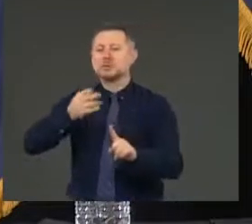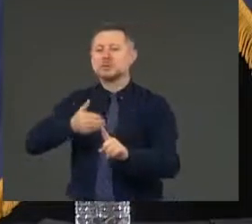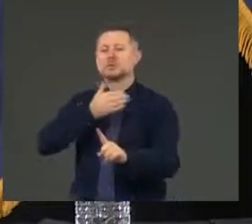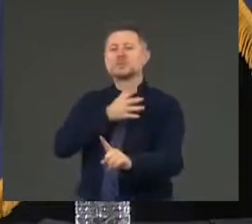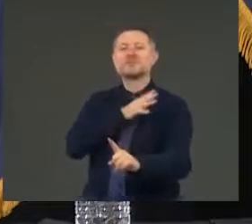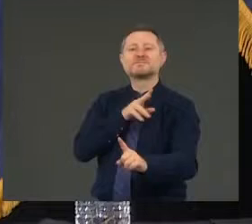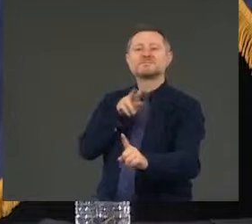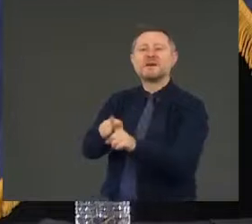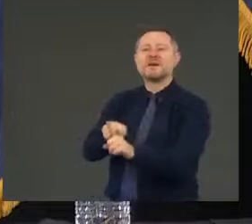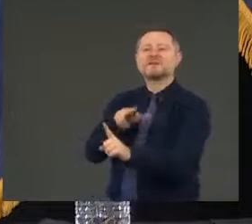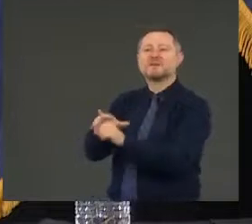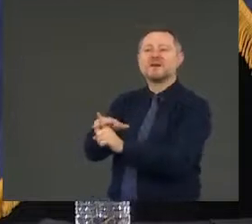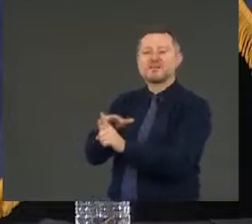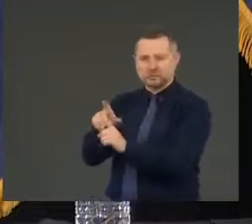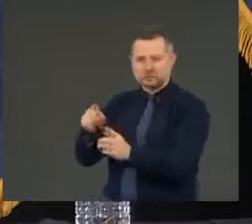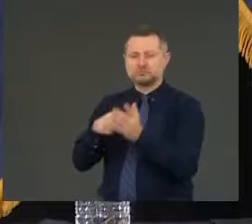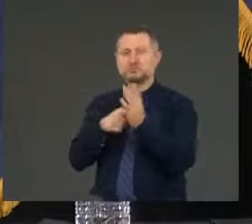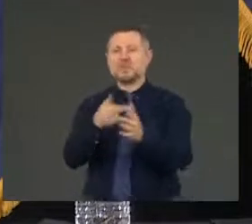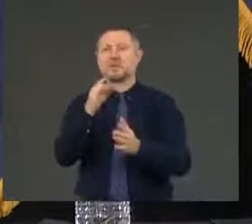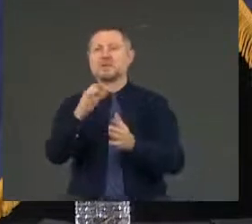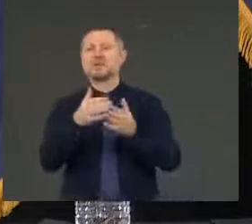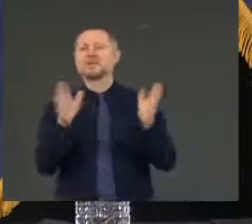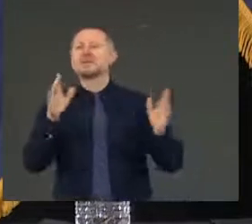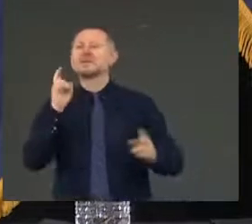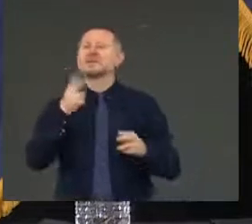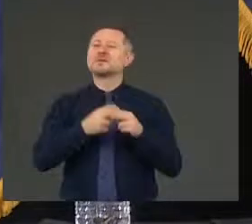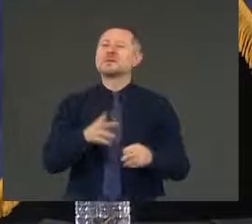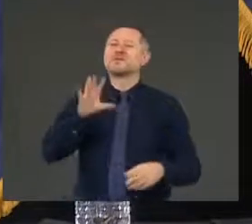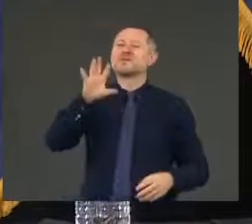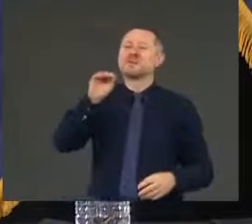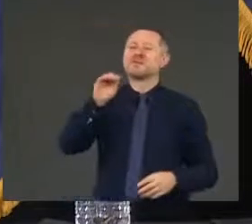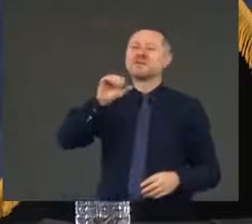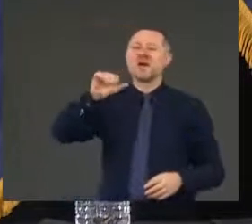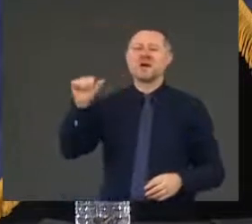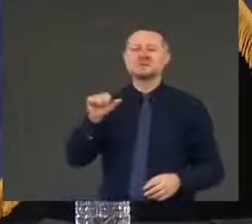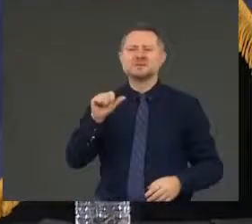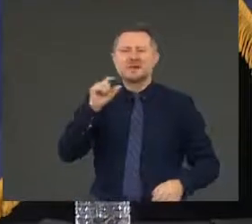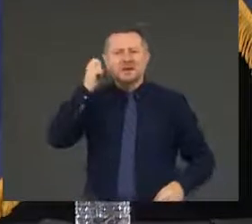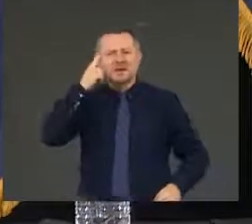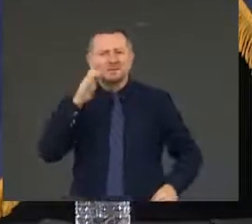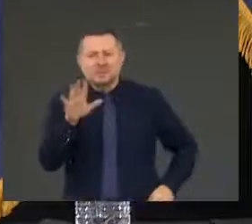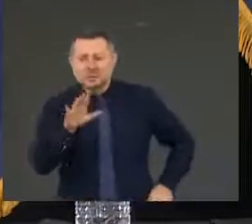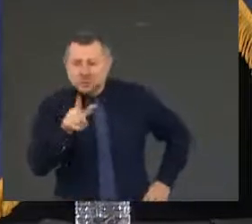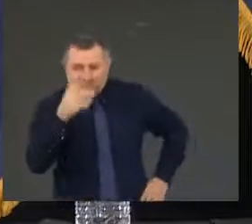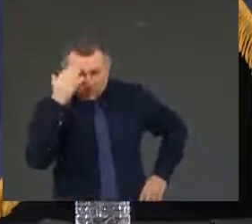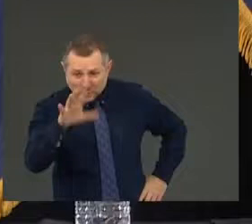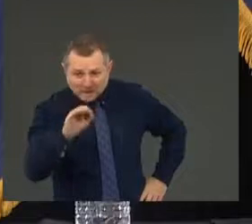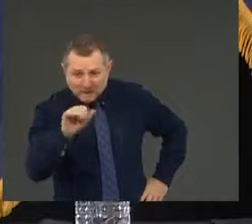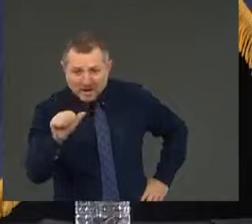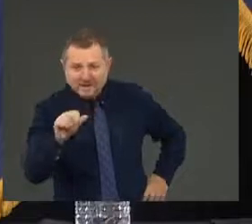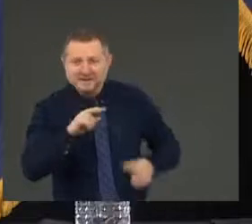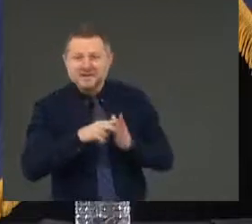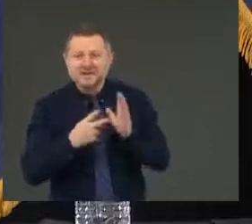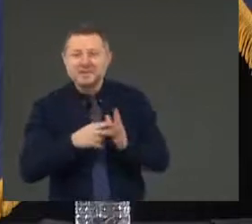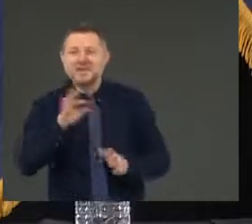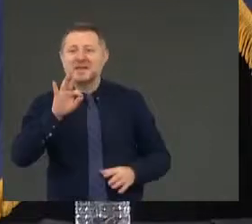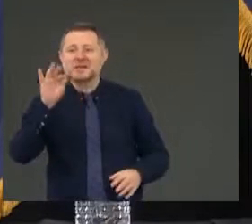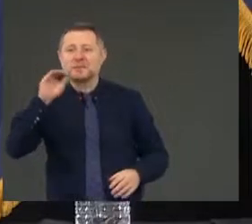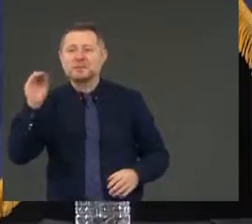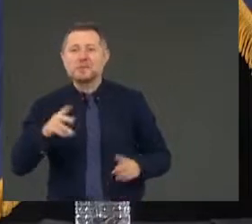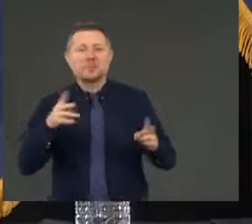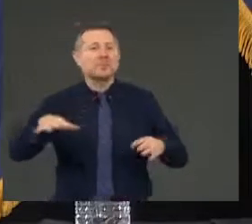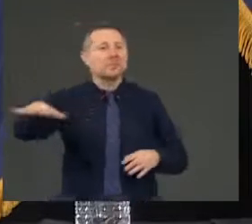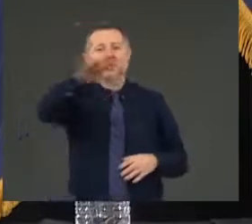50A is the, for people who don't know what 50A is, which is 99.9% of the normal